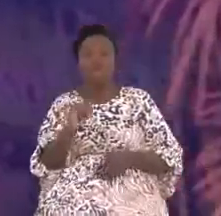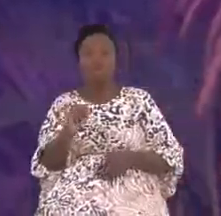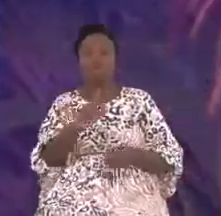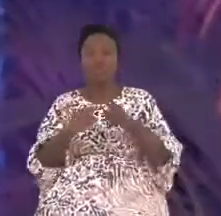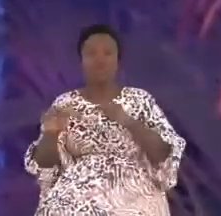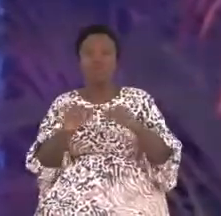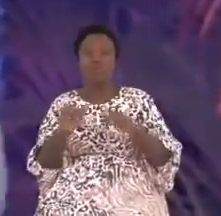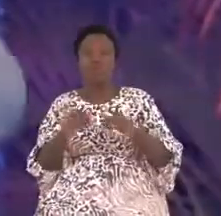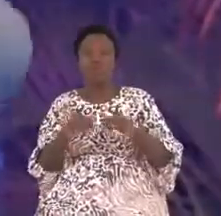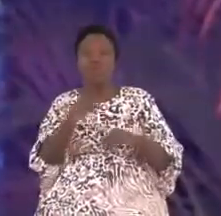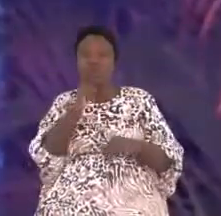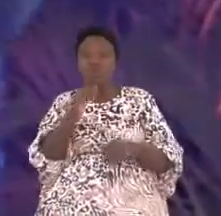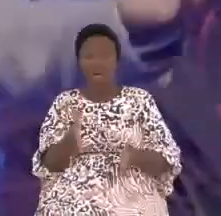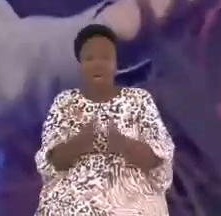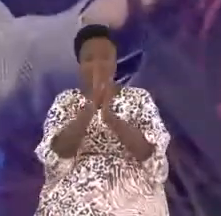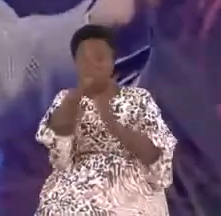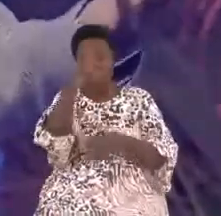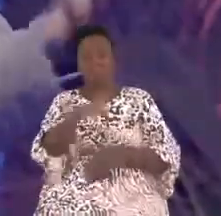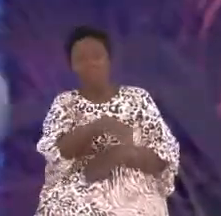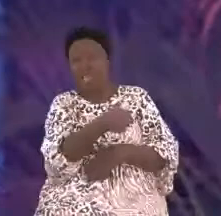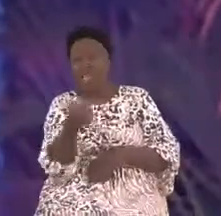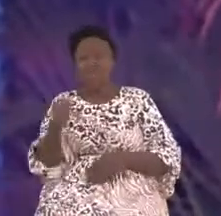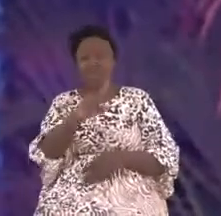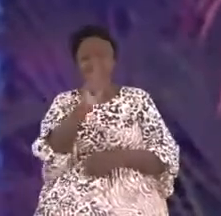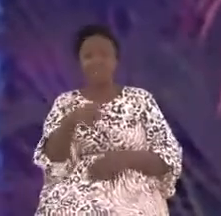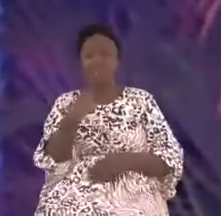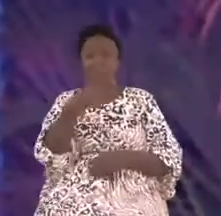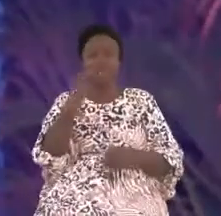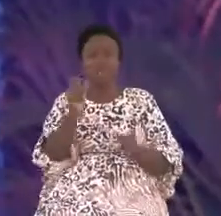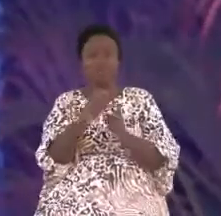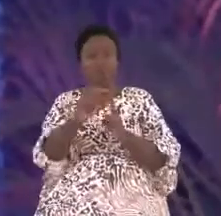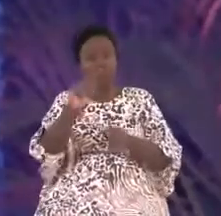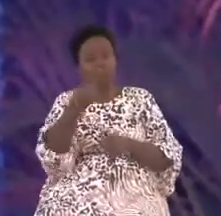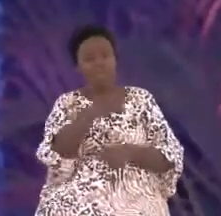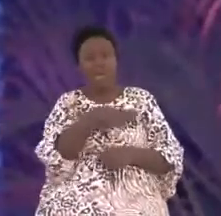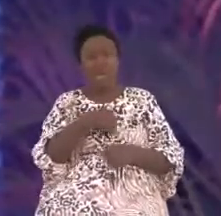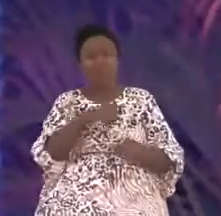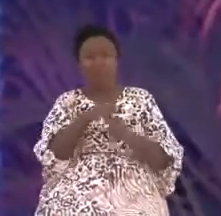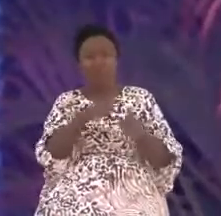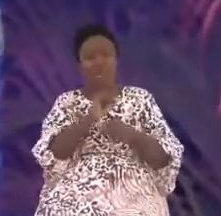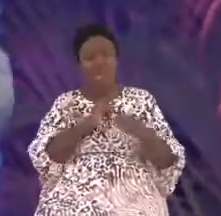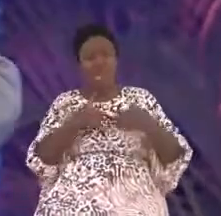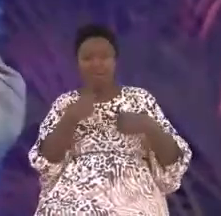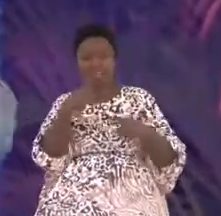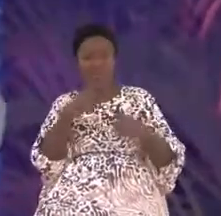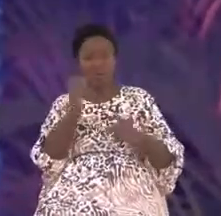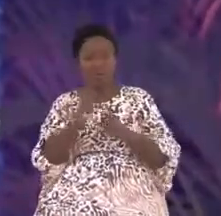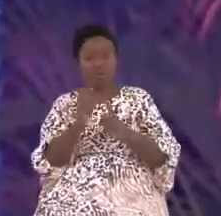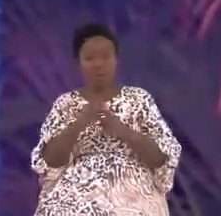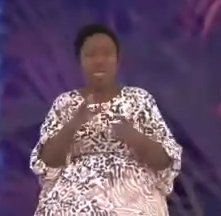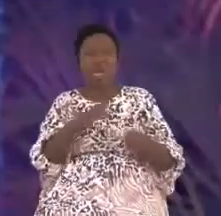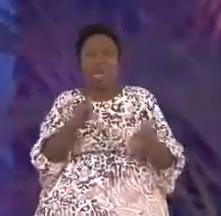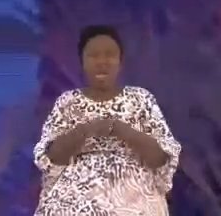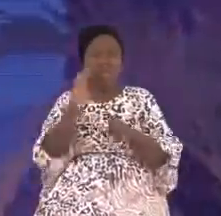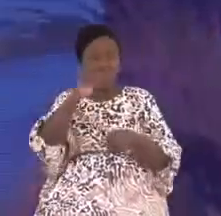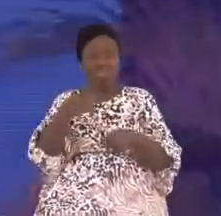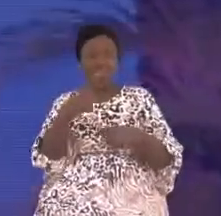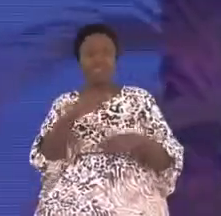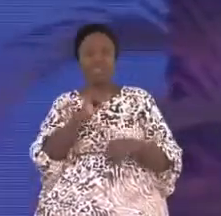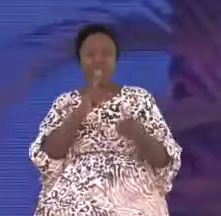word only when i speak the word asia said you will do the rest in your life